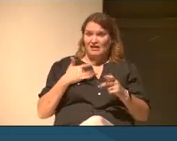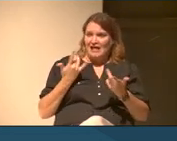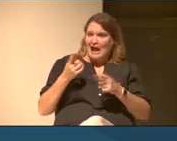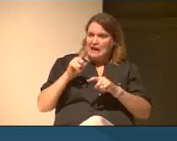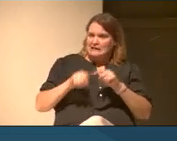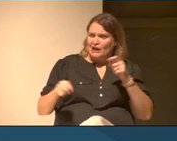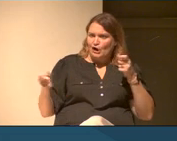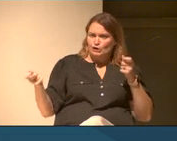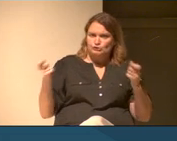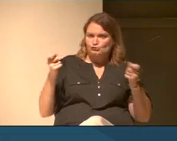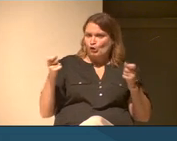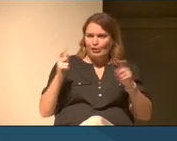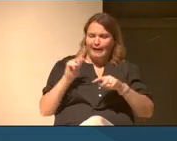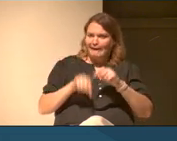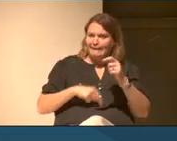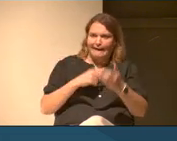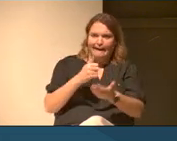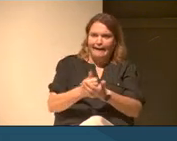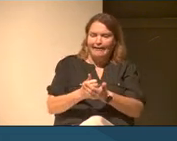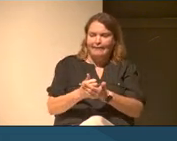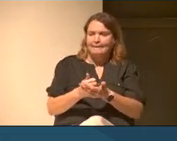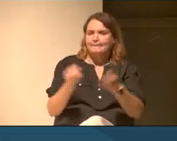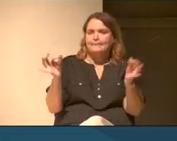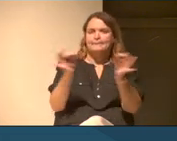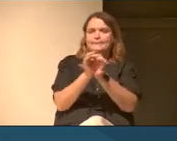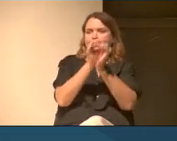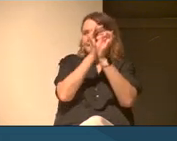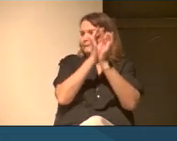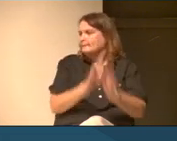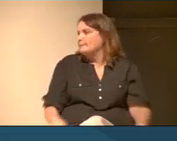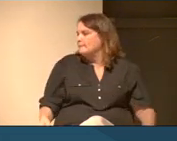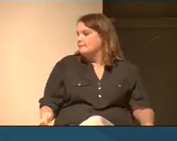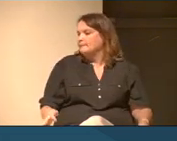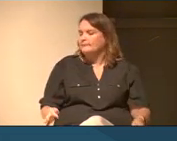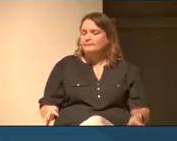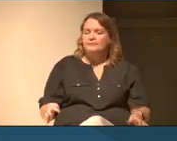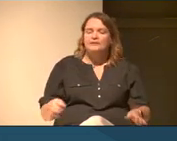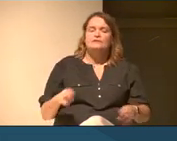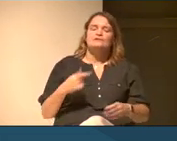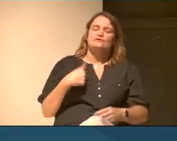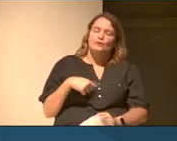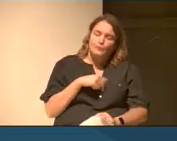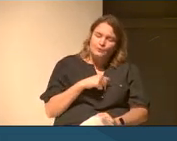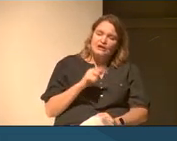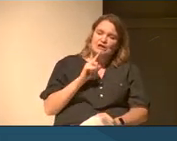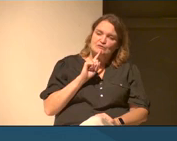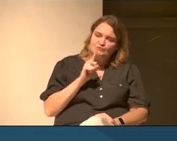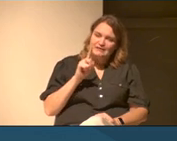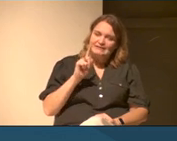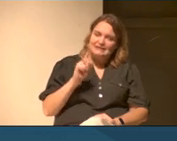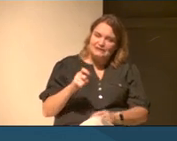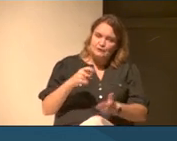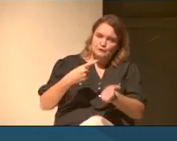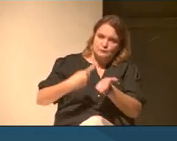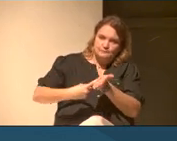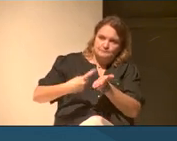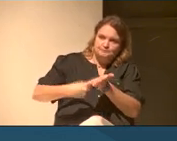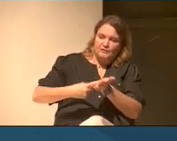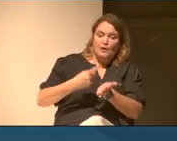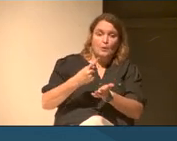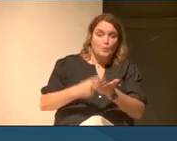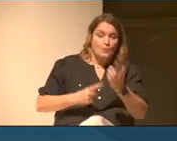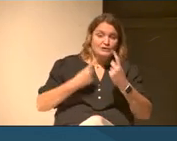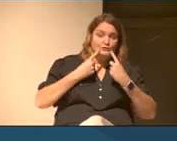there's something they can do, they're not gonna try. And so we really need to talk about what is